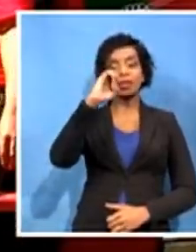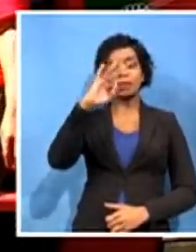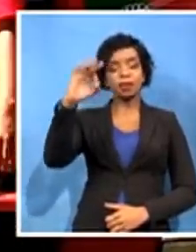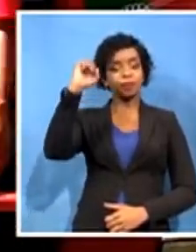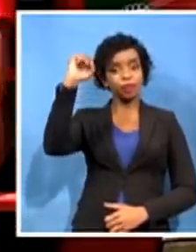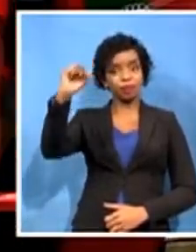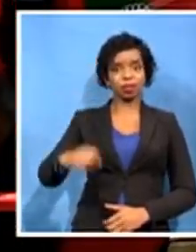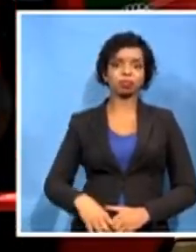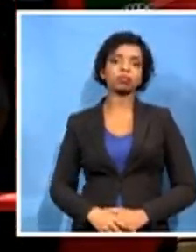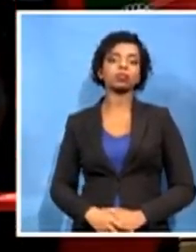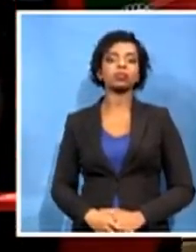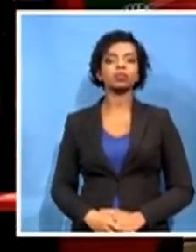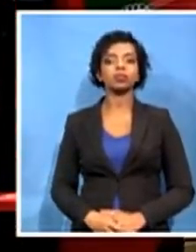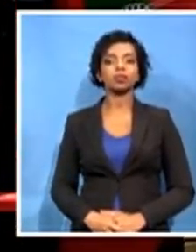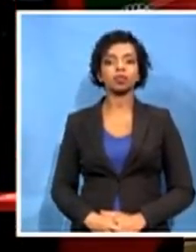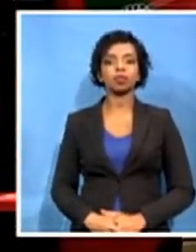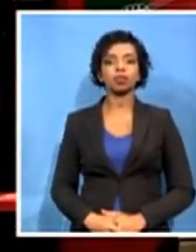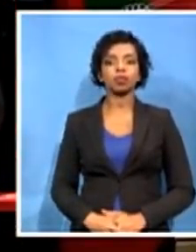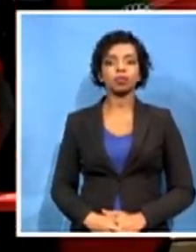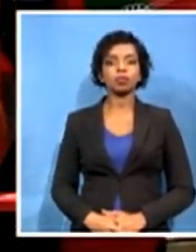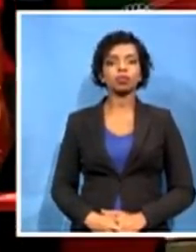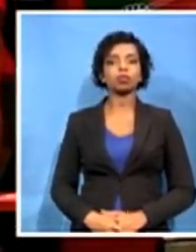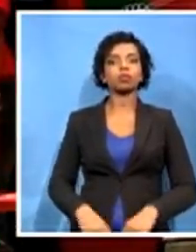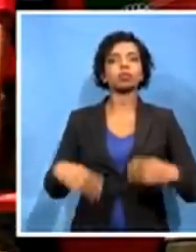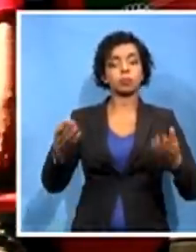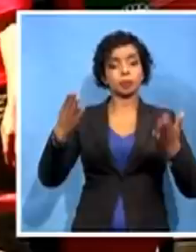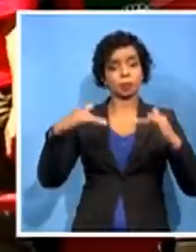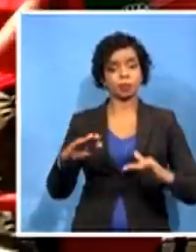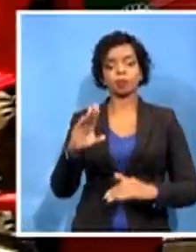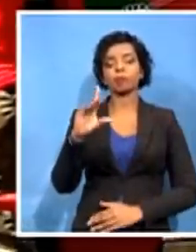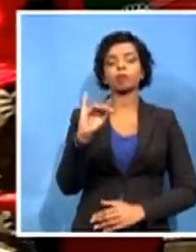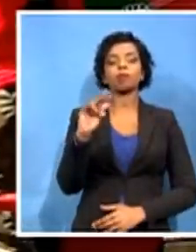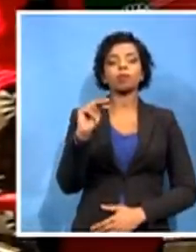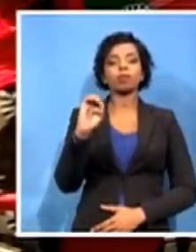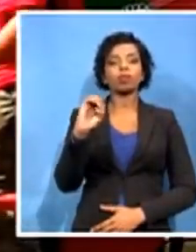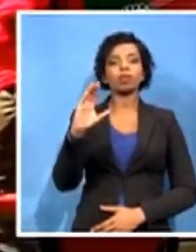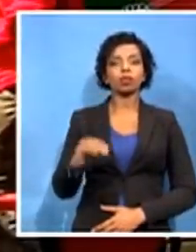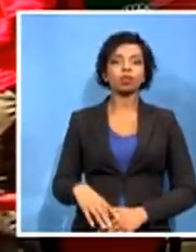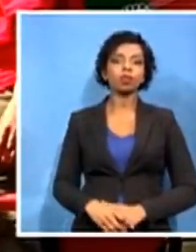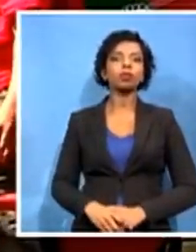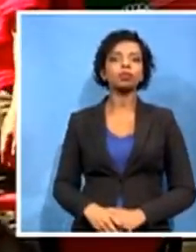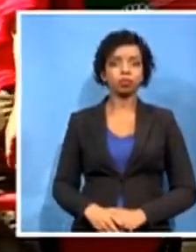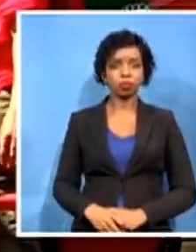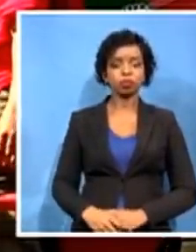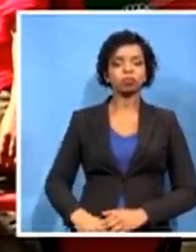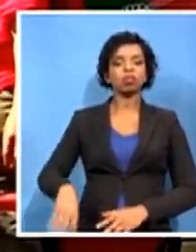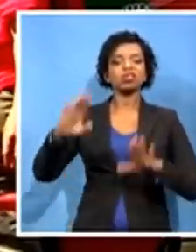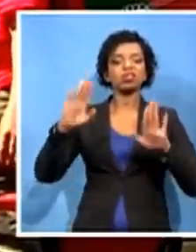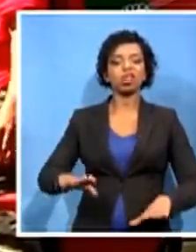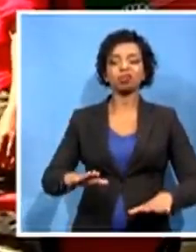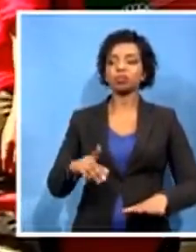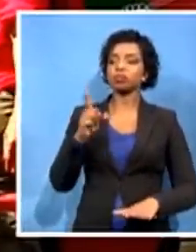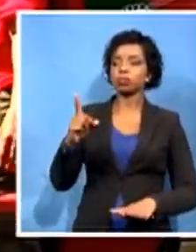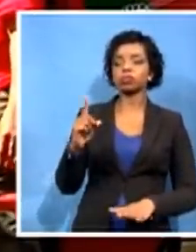We've got Commissar Sinao. Down with AfriForum, down! Down with AfriForum,